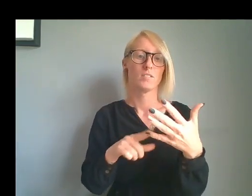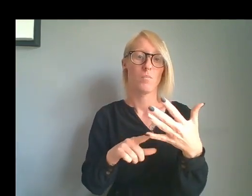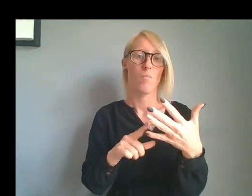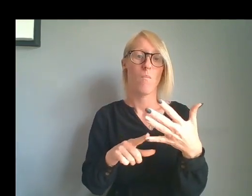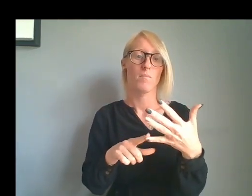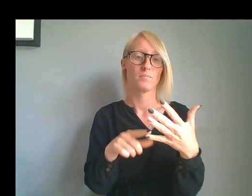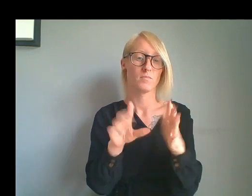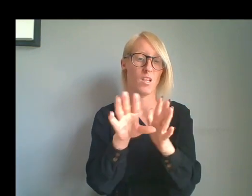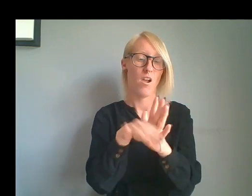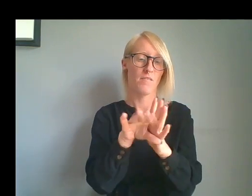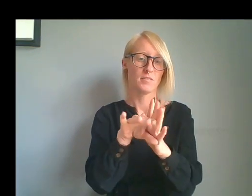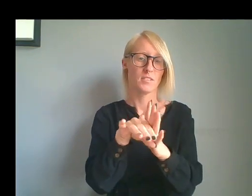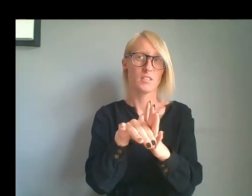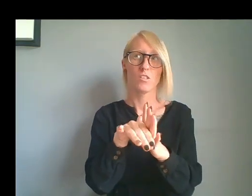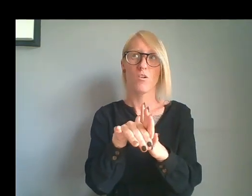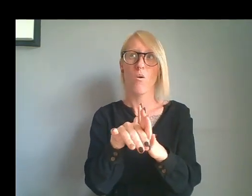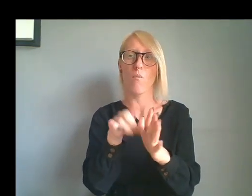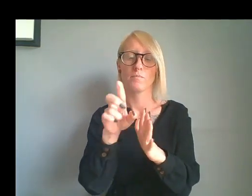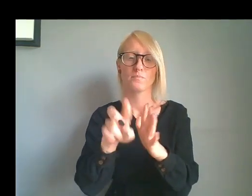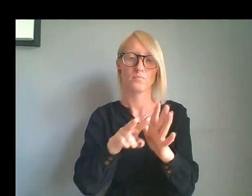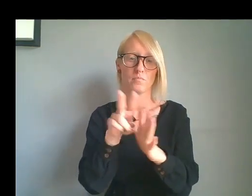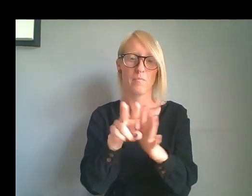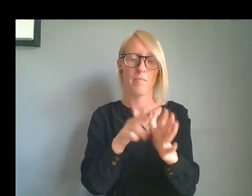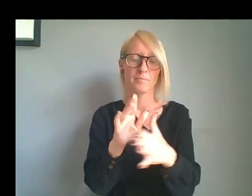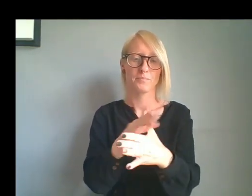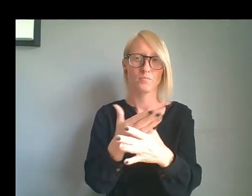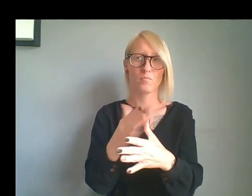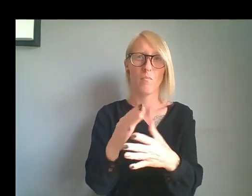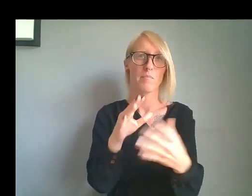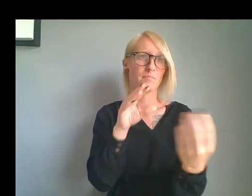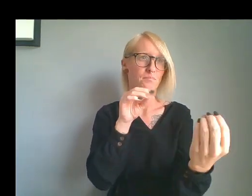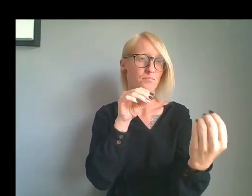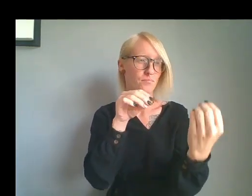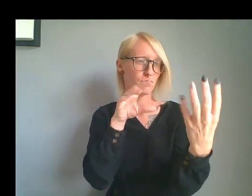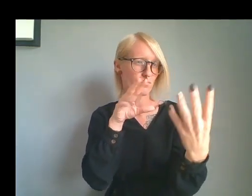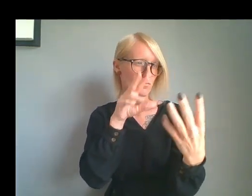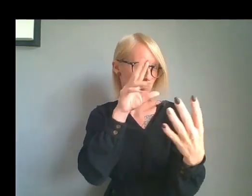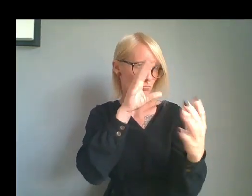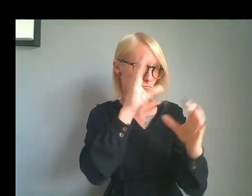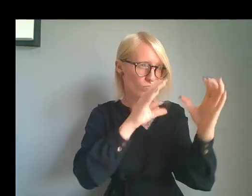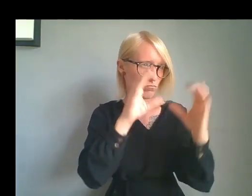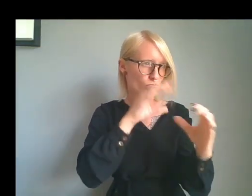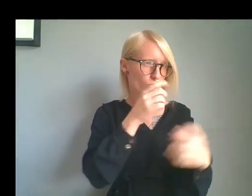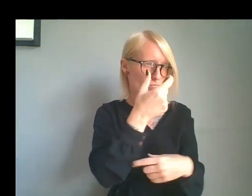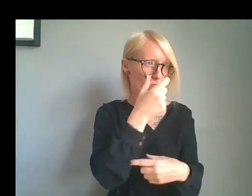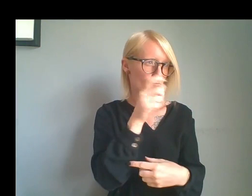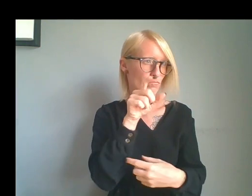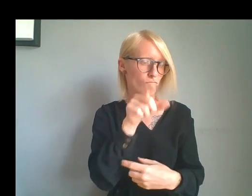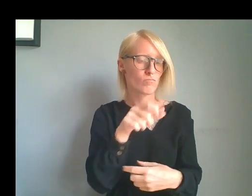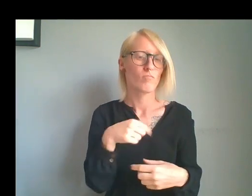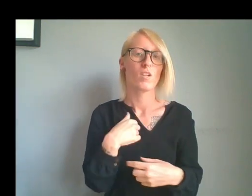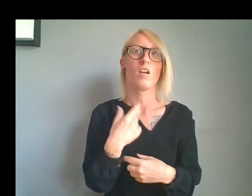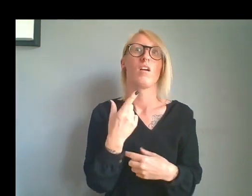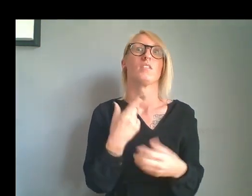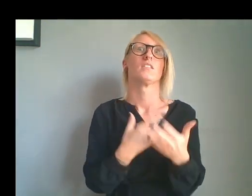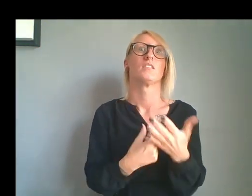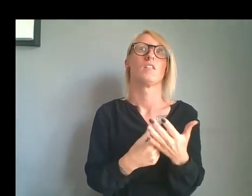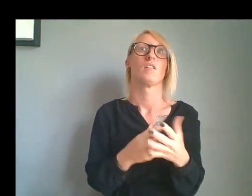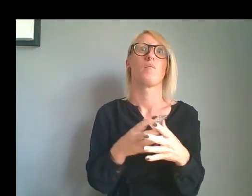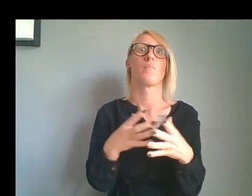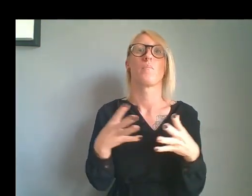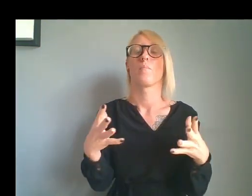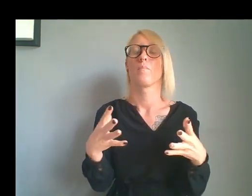heard of YouTube. Right, getting videos online, and it's just, I wish I could talk about some of the videos that have really